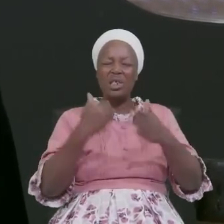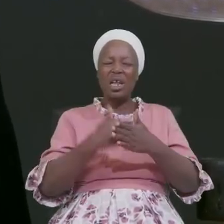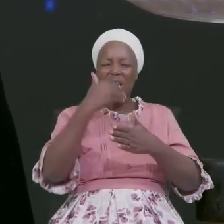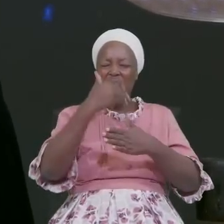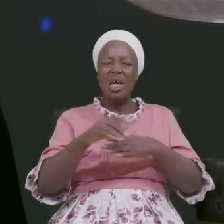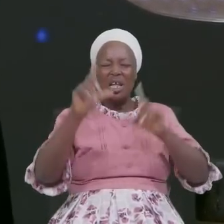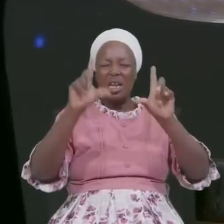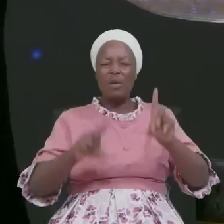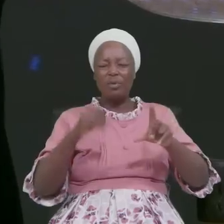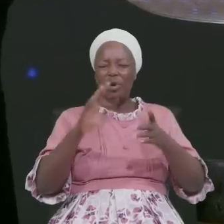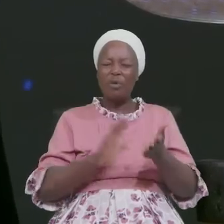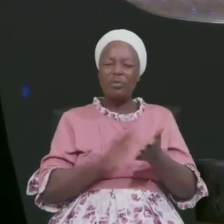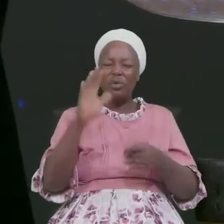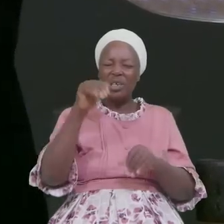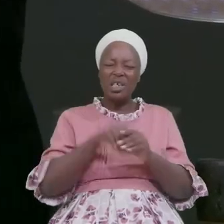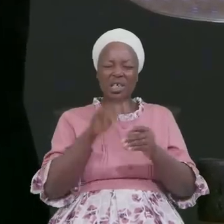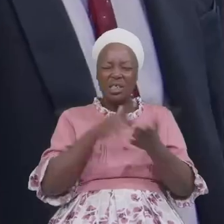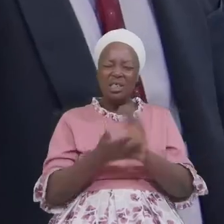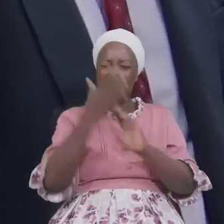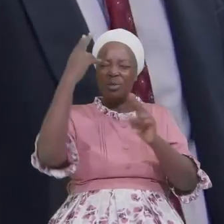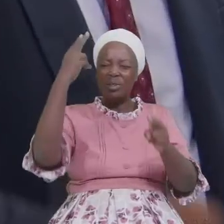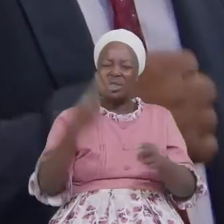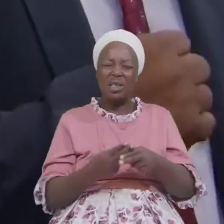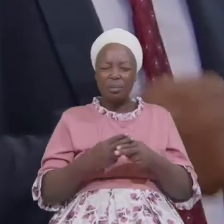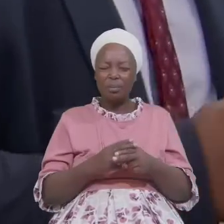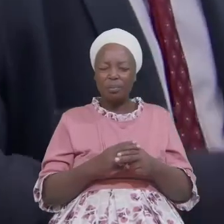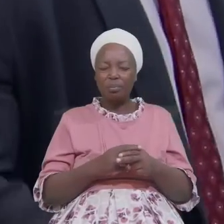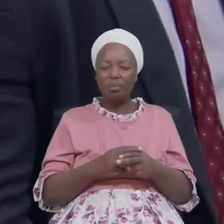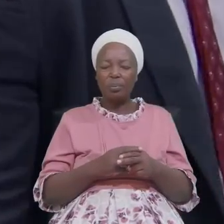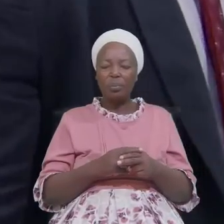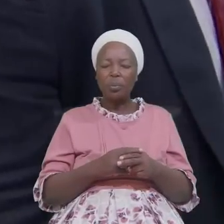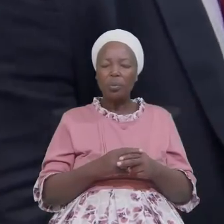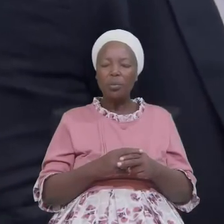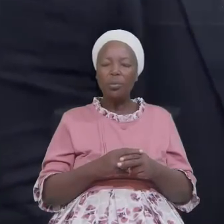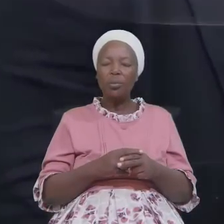of glory in Jesus' name.